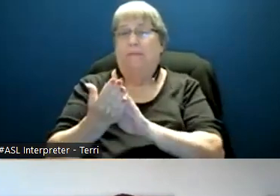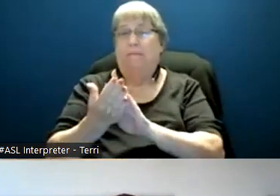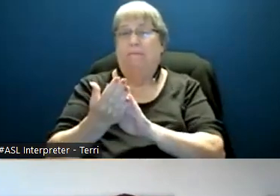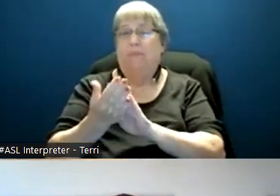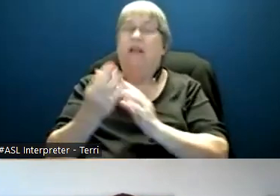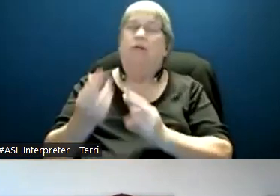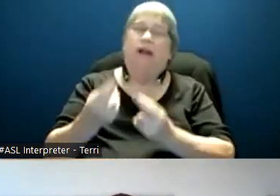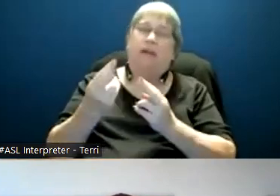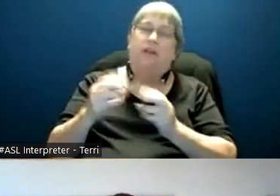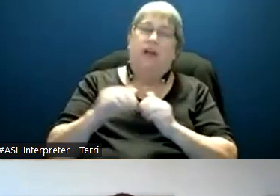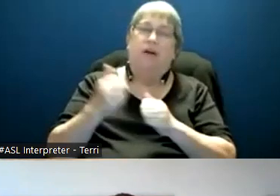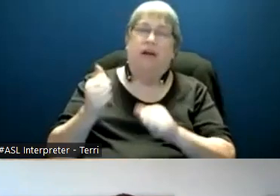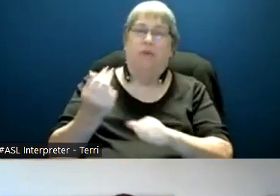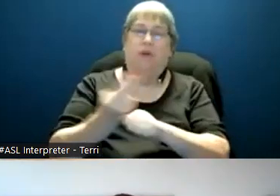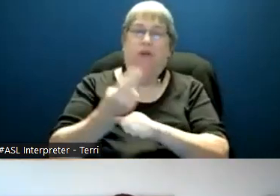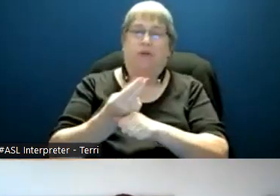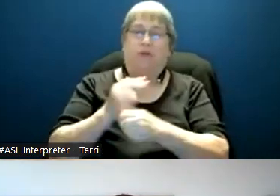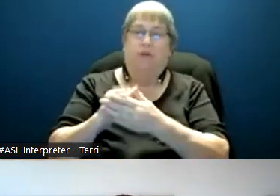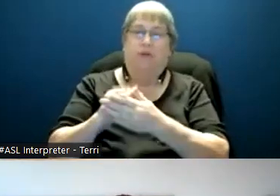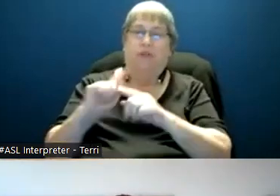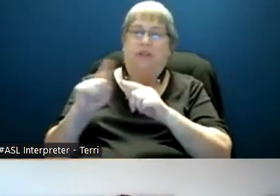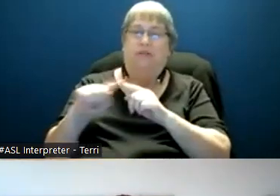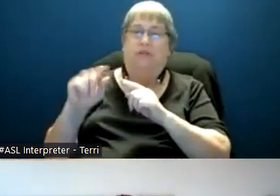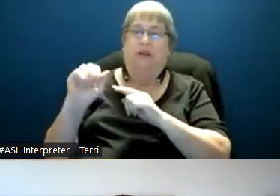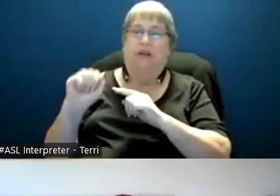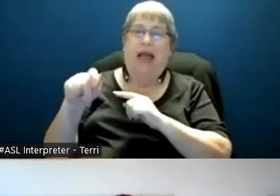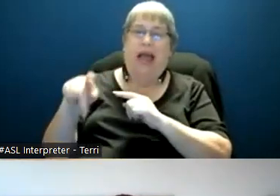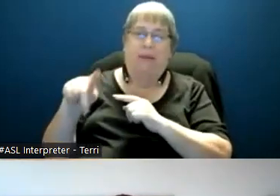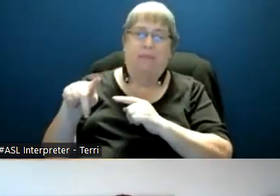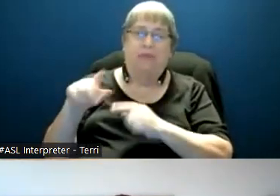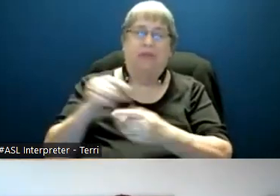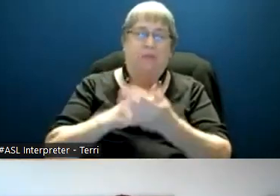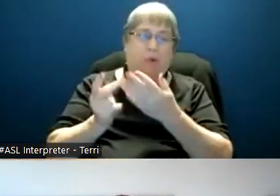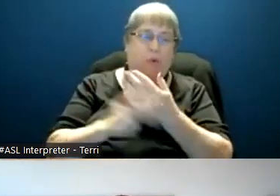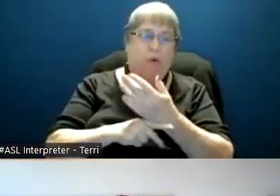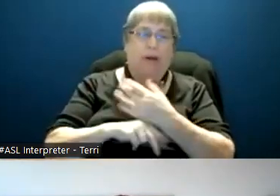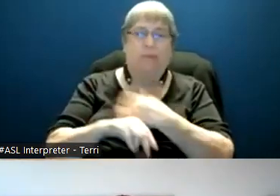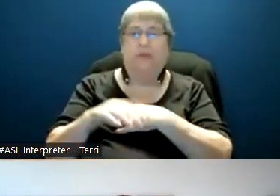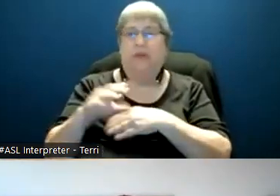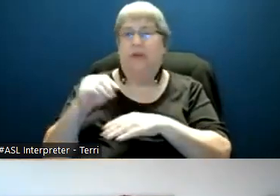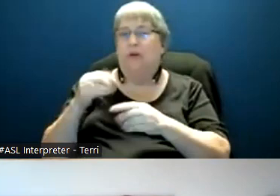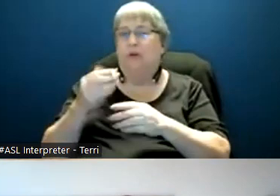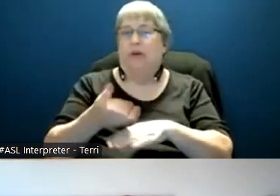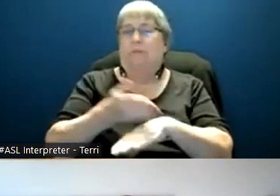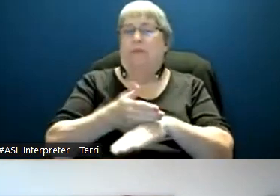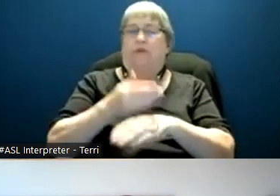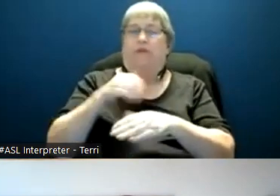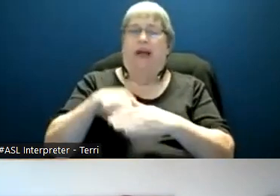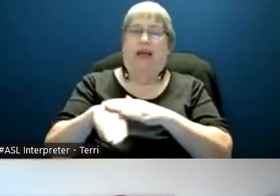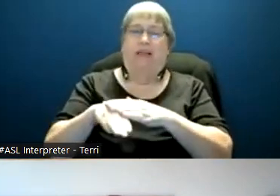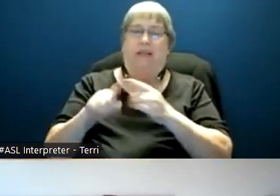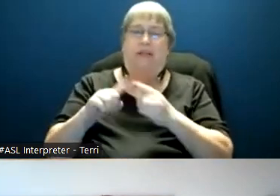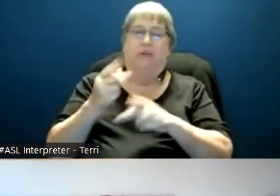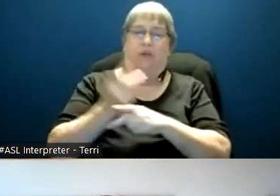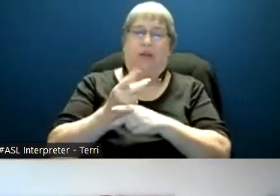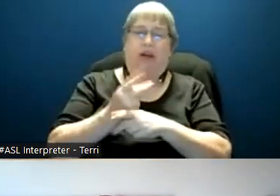can we utilize these platforms and these apps to help increase access to care. And so really talk through the